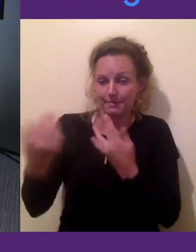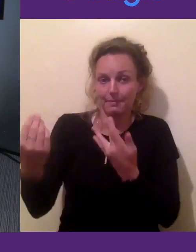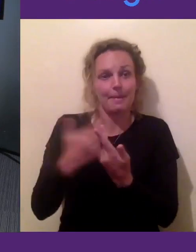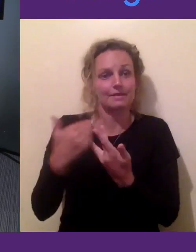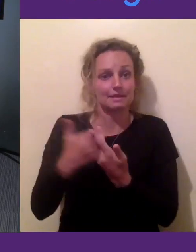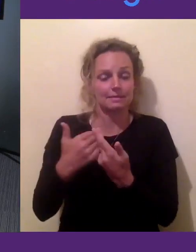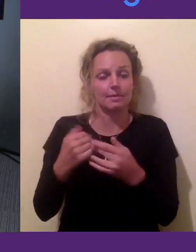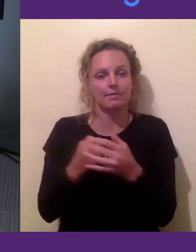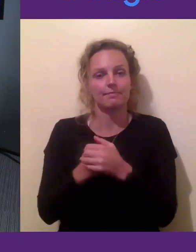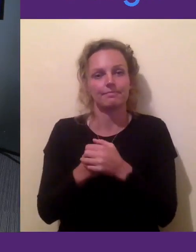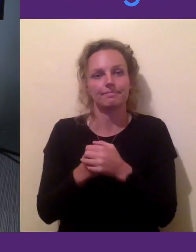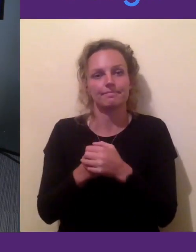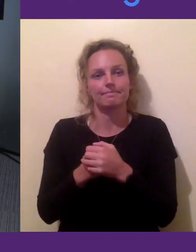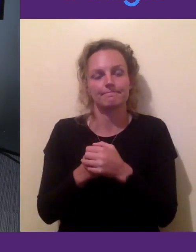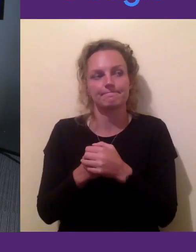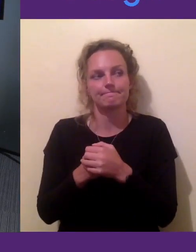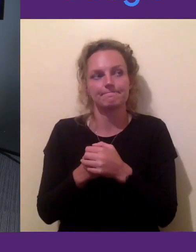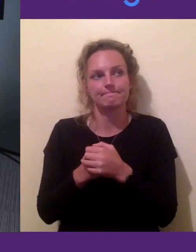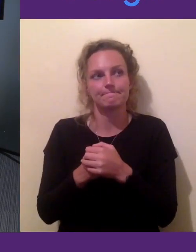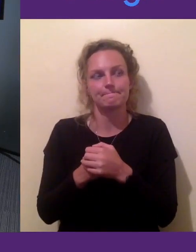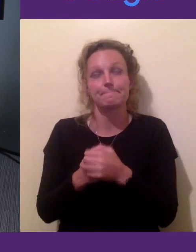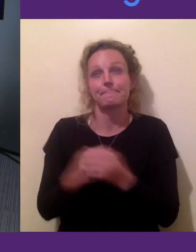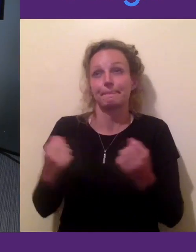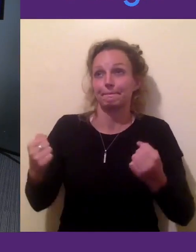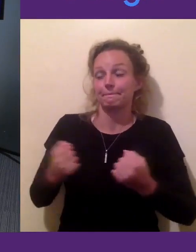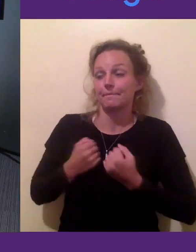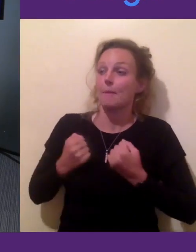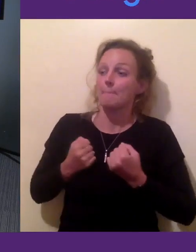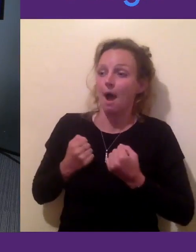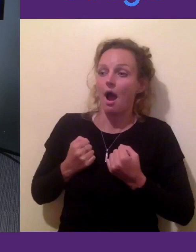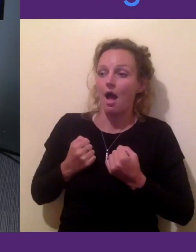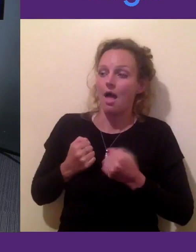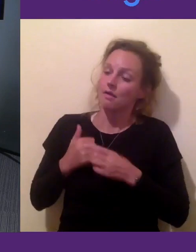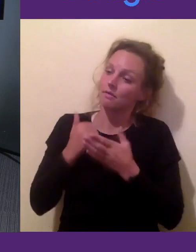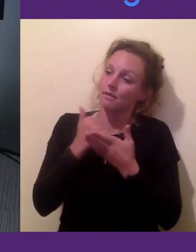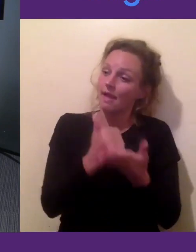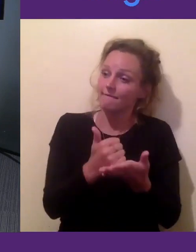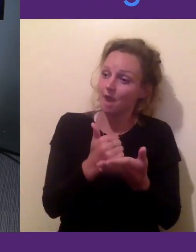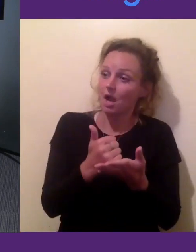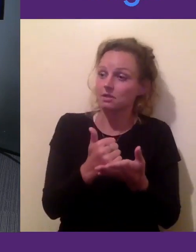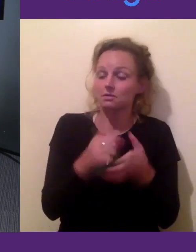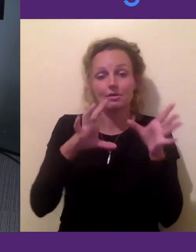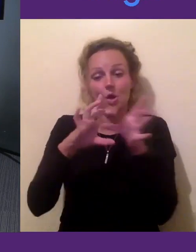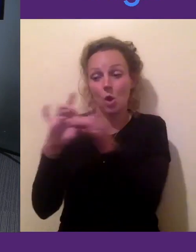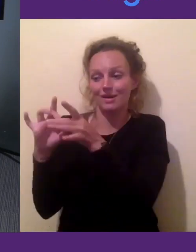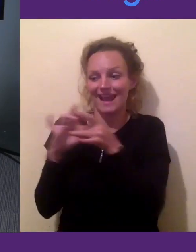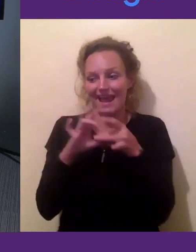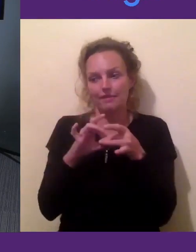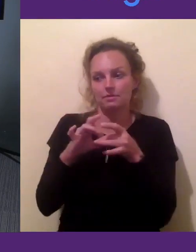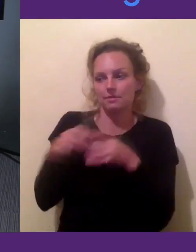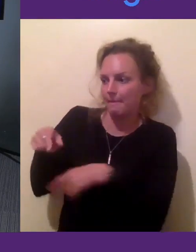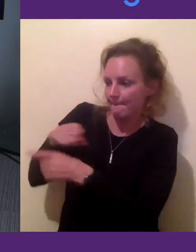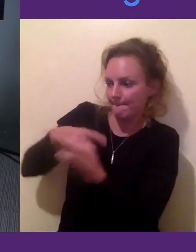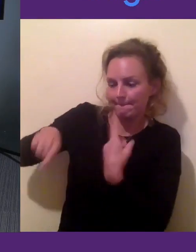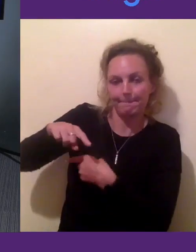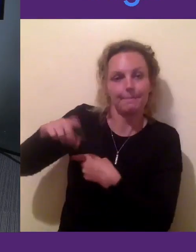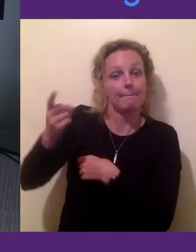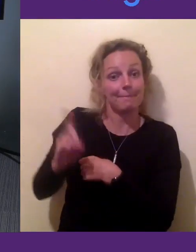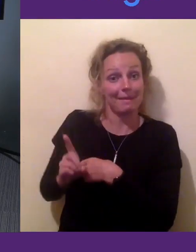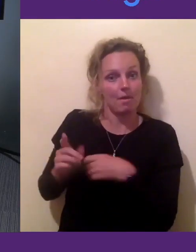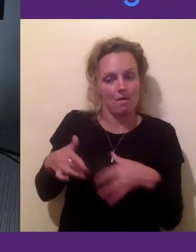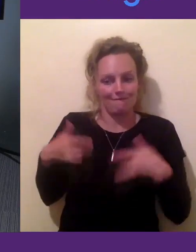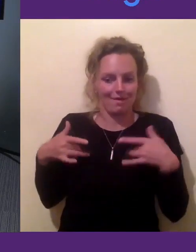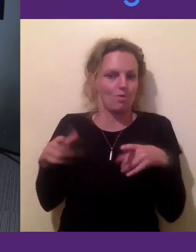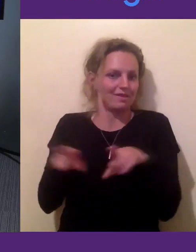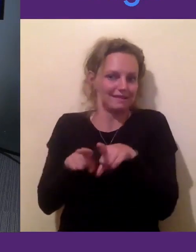contact with like-minded people in your company. Sorry, you are not alone. So get a group, get some more encouragement, and then